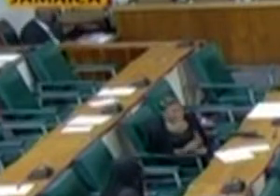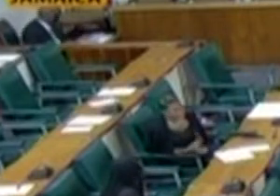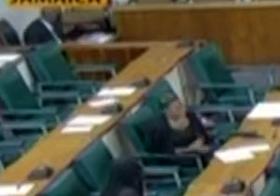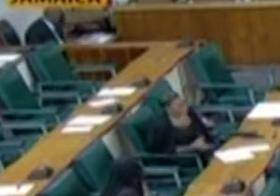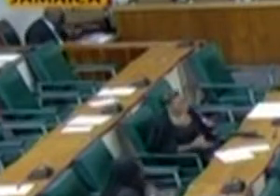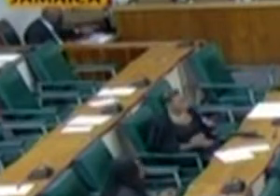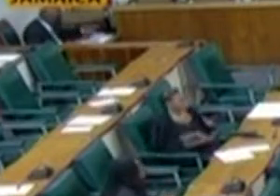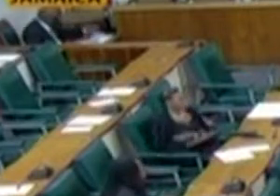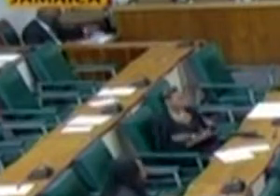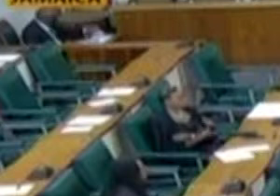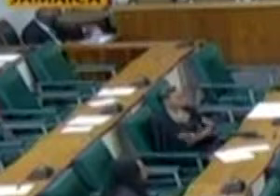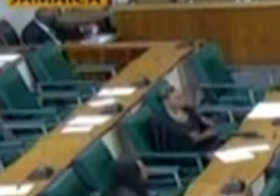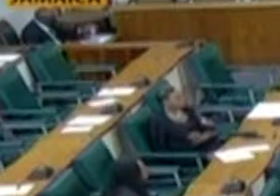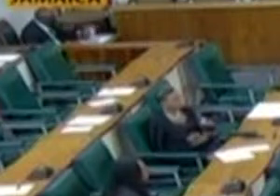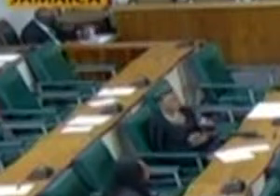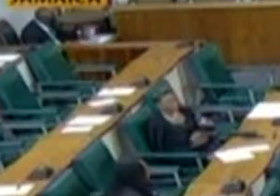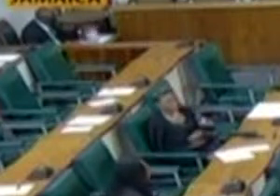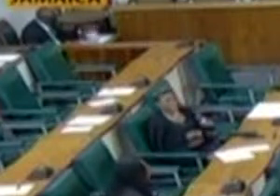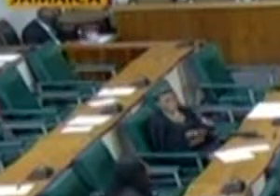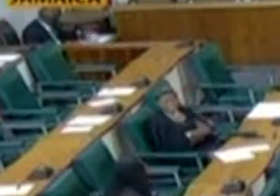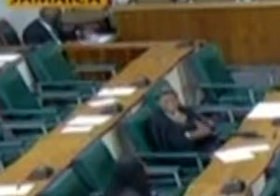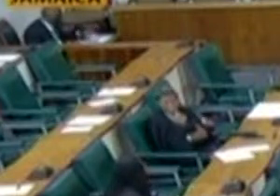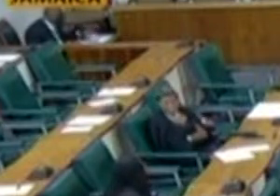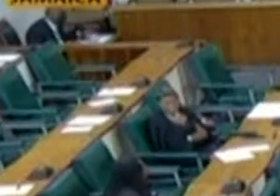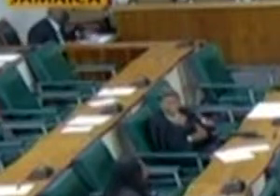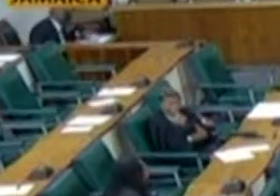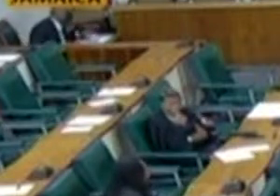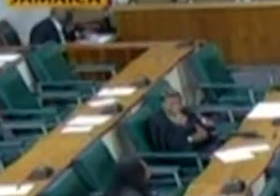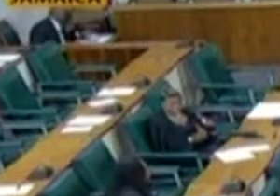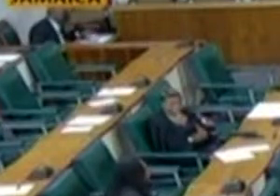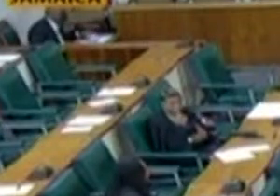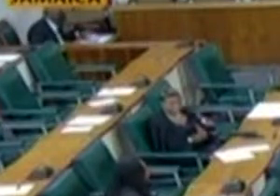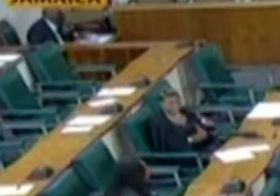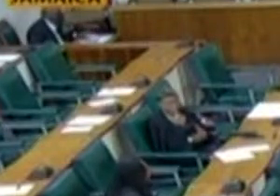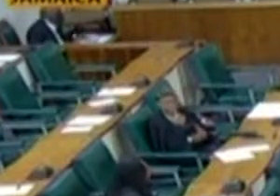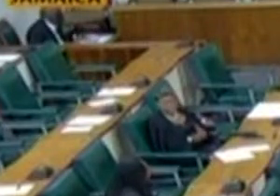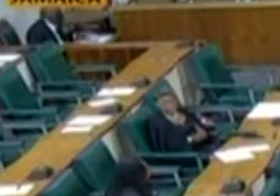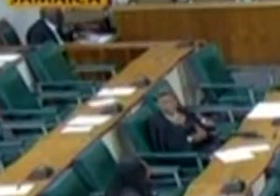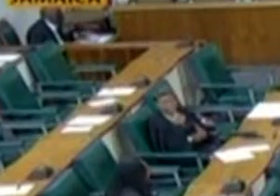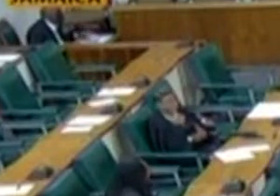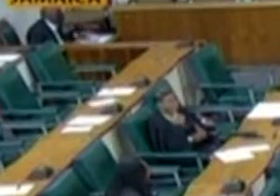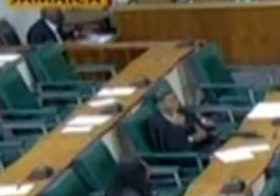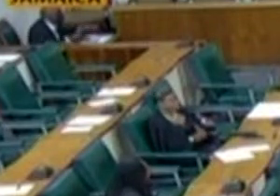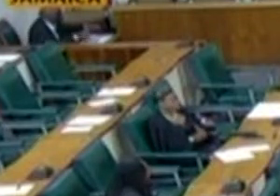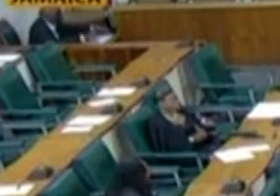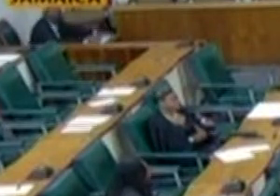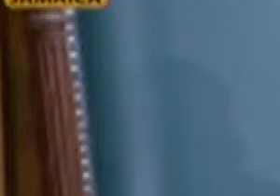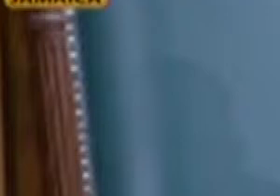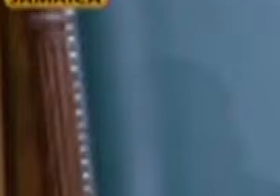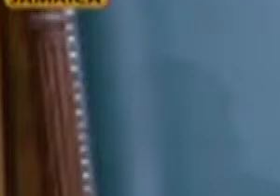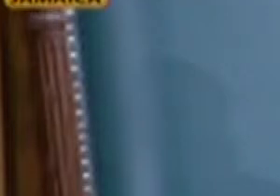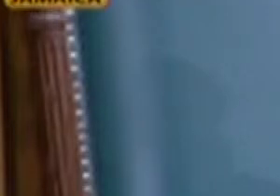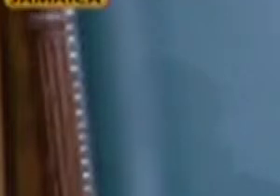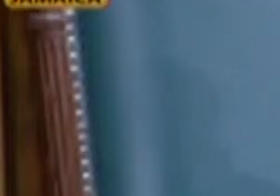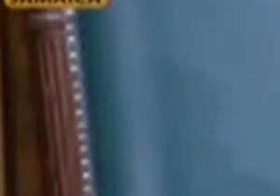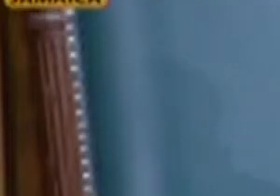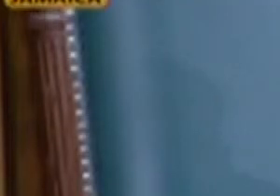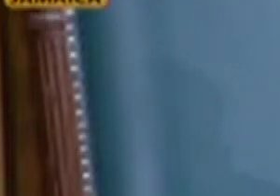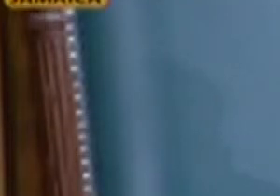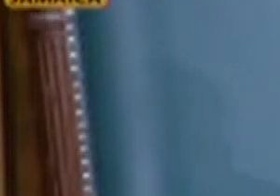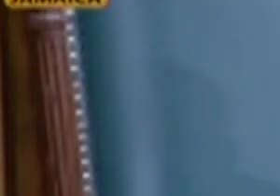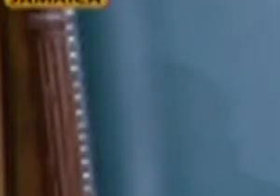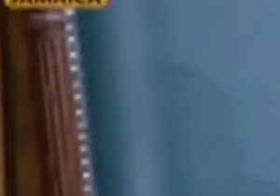the question before us as members is that the debate be suspended until next